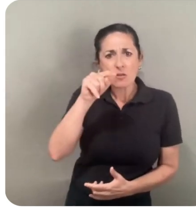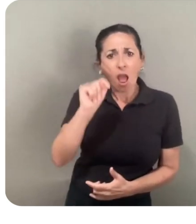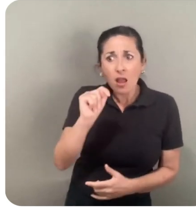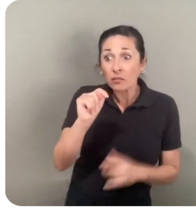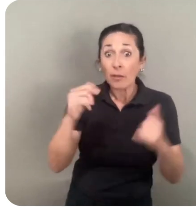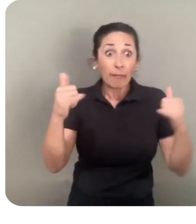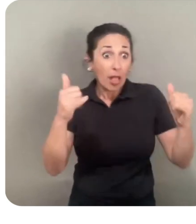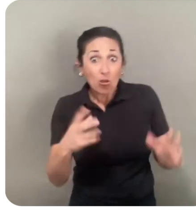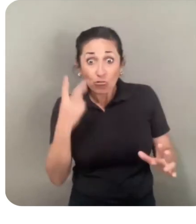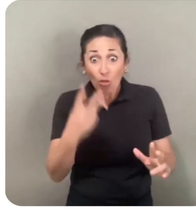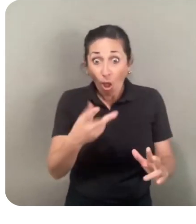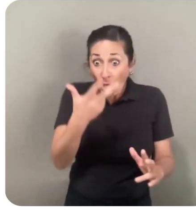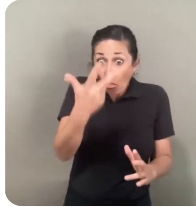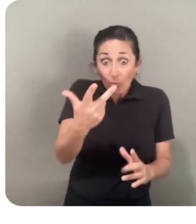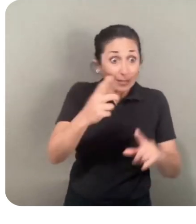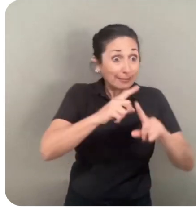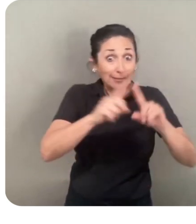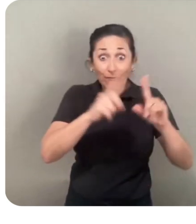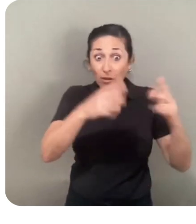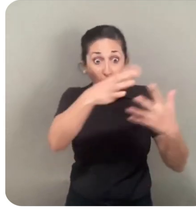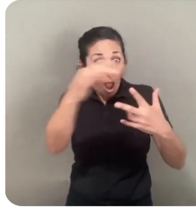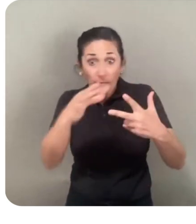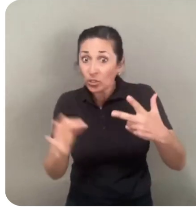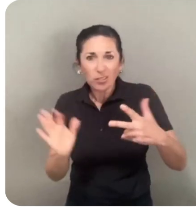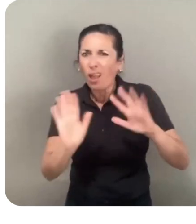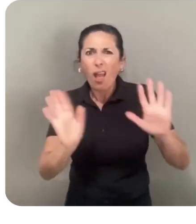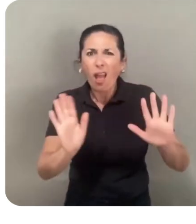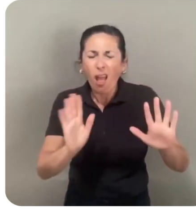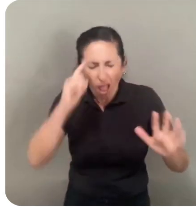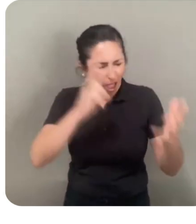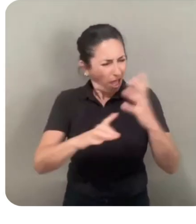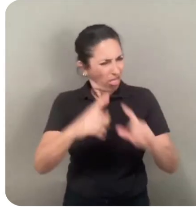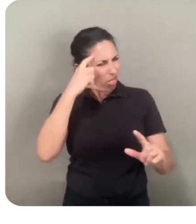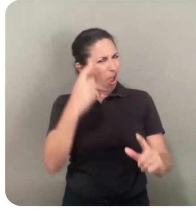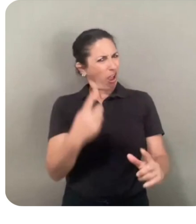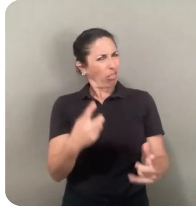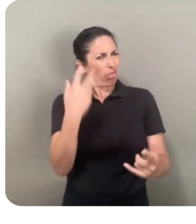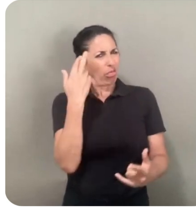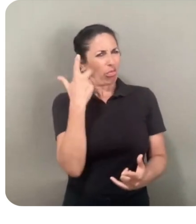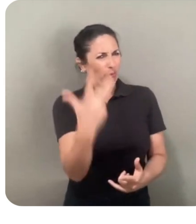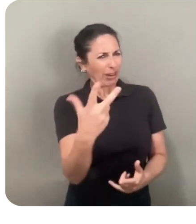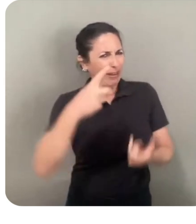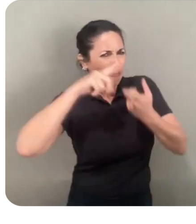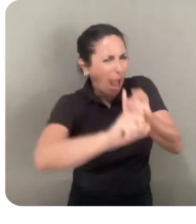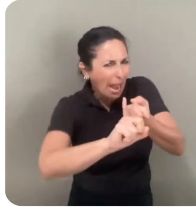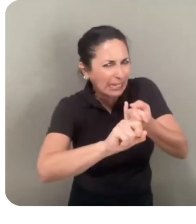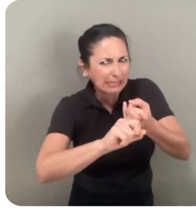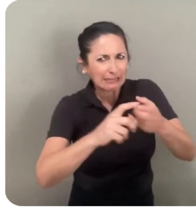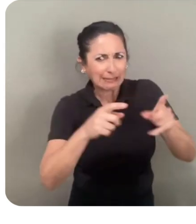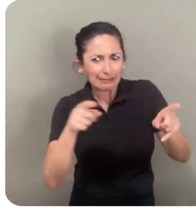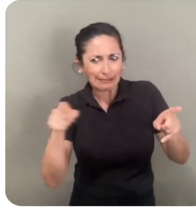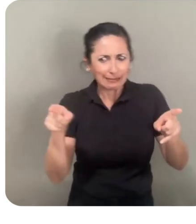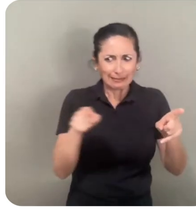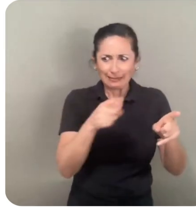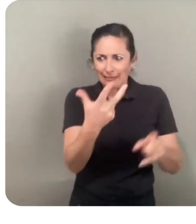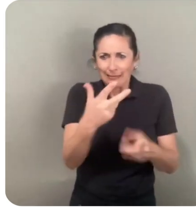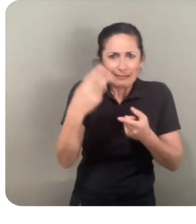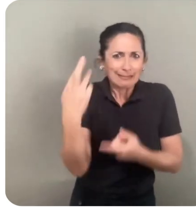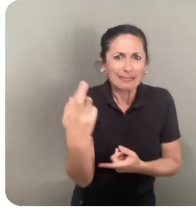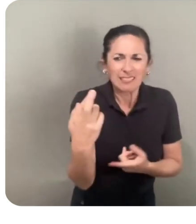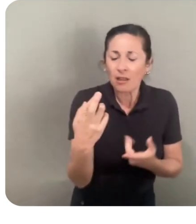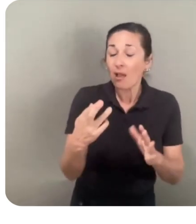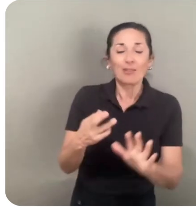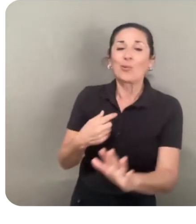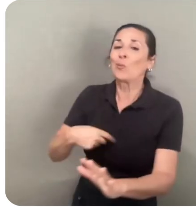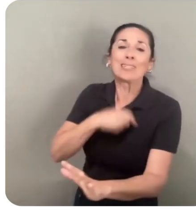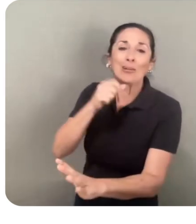saw them not as 3 different options, but as 3 buddies. We didn't realize it was confusing